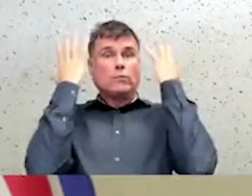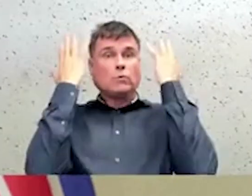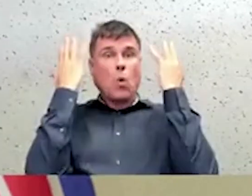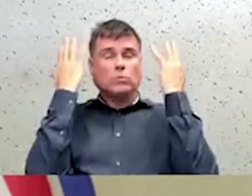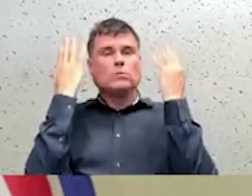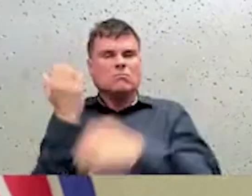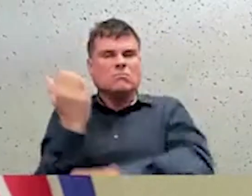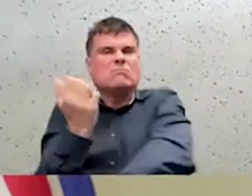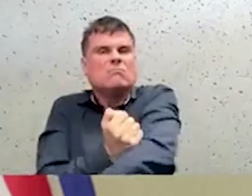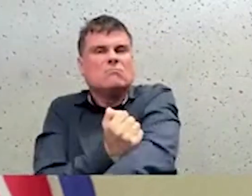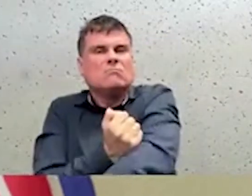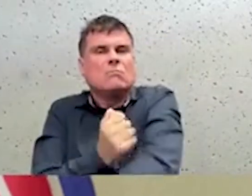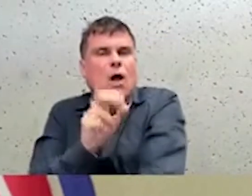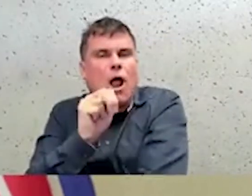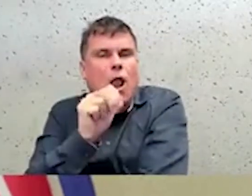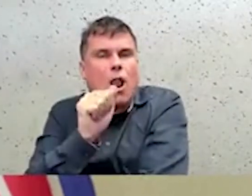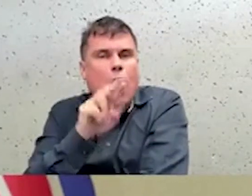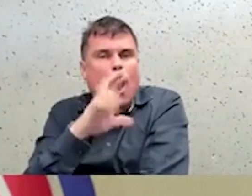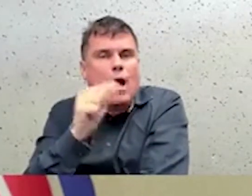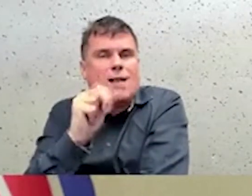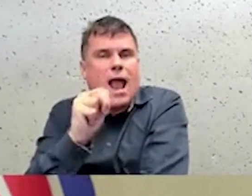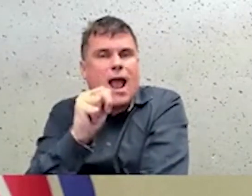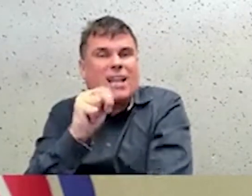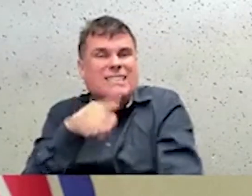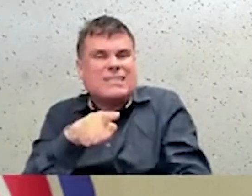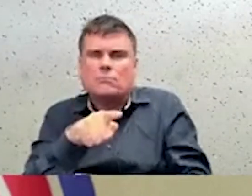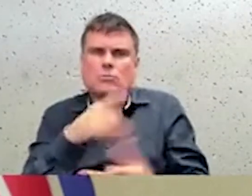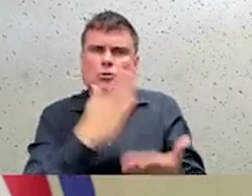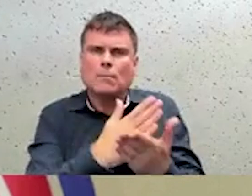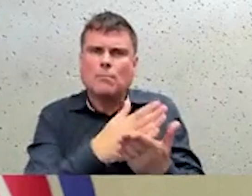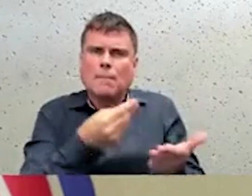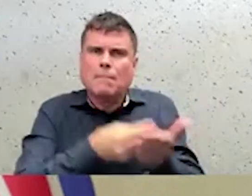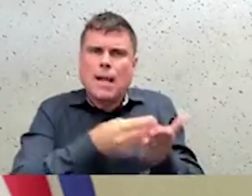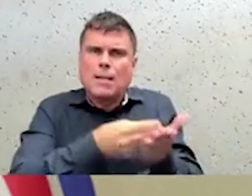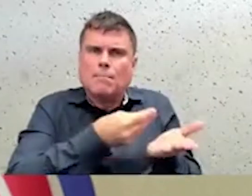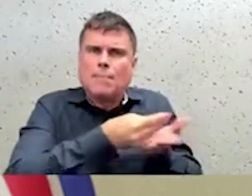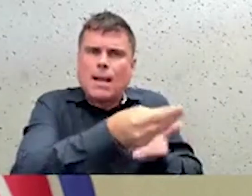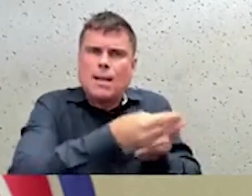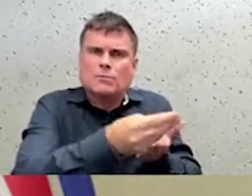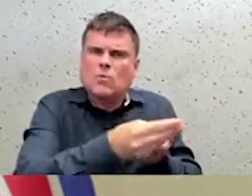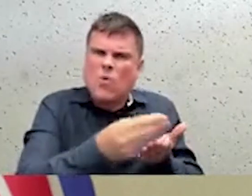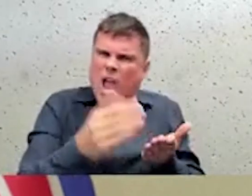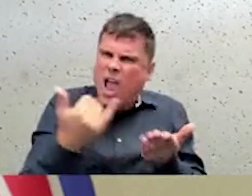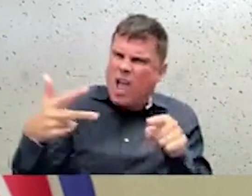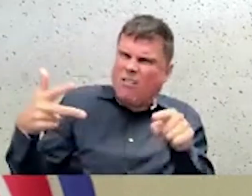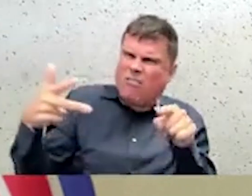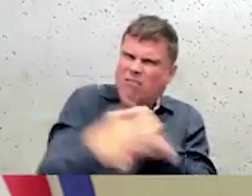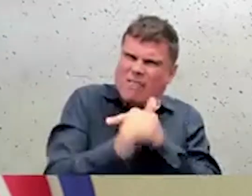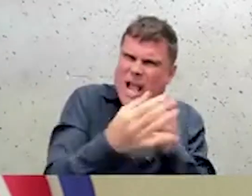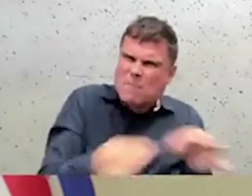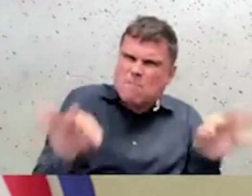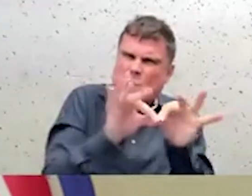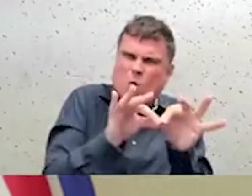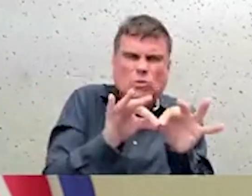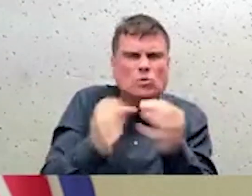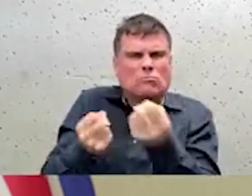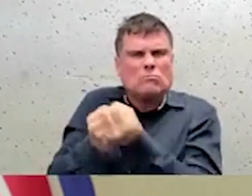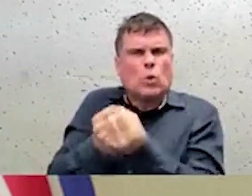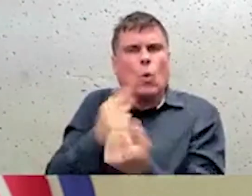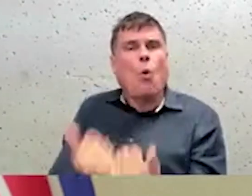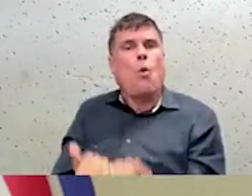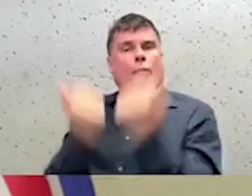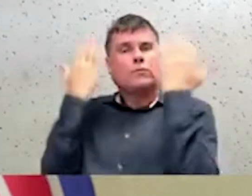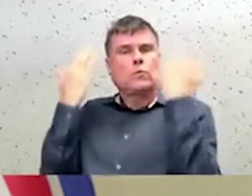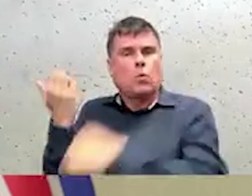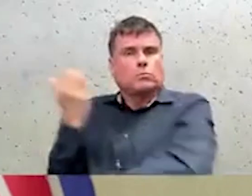what happened here, how this kind of occurred in the middle of an overdose crisis, and what, if anything, your understanding is of the situation. Thanks,